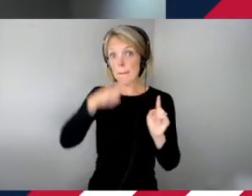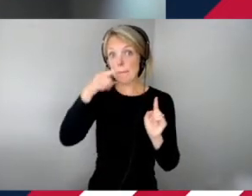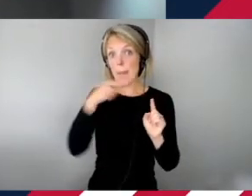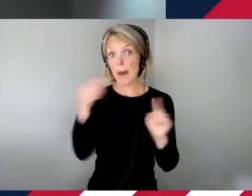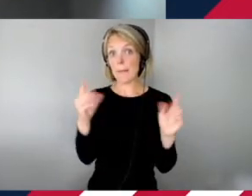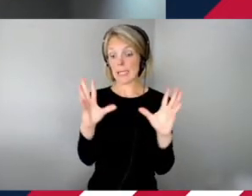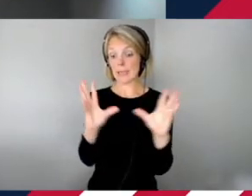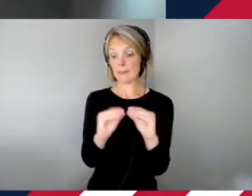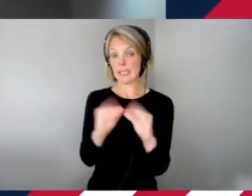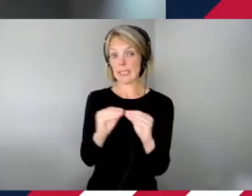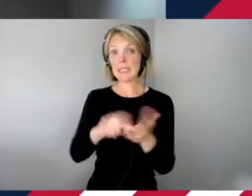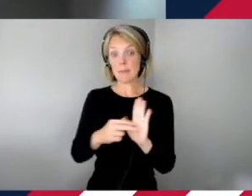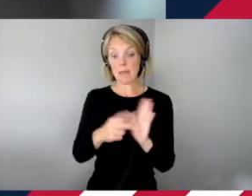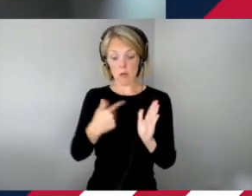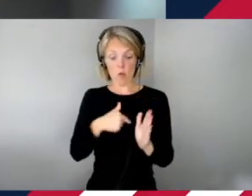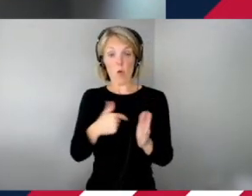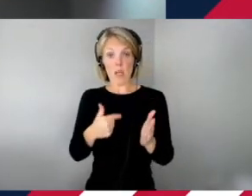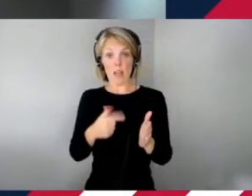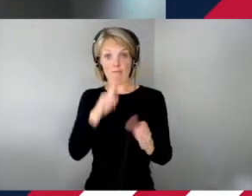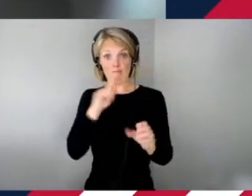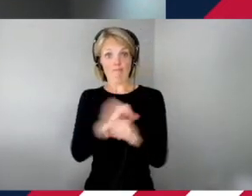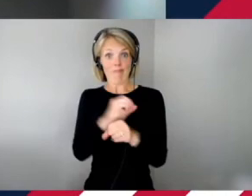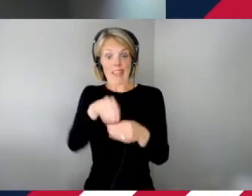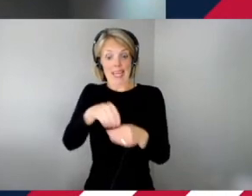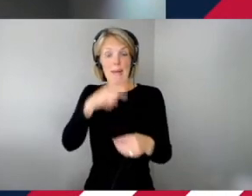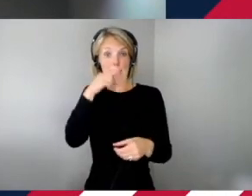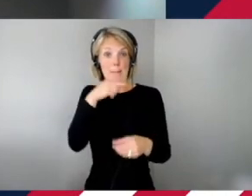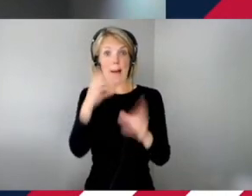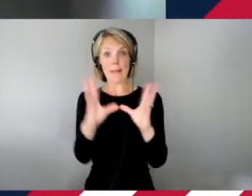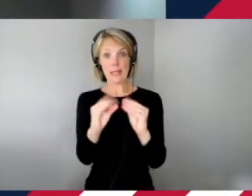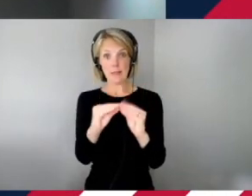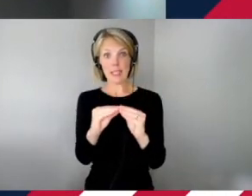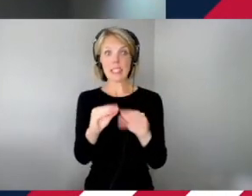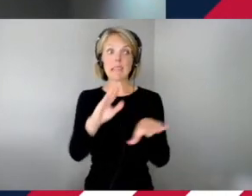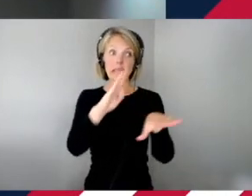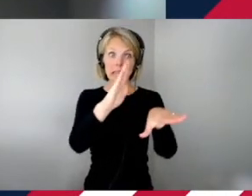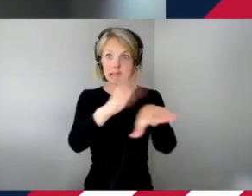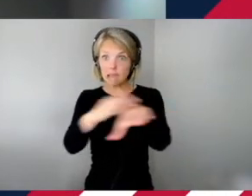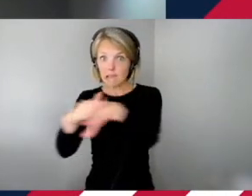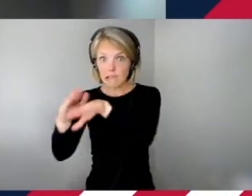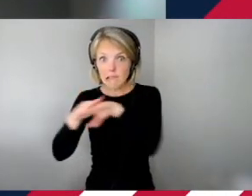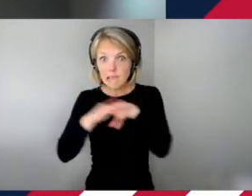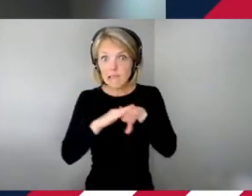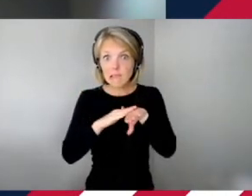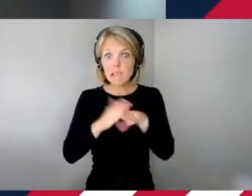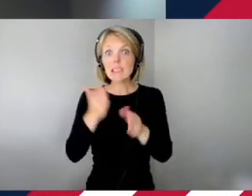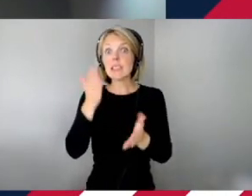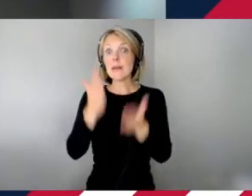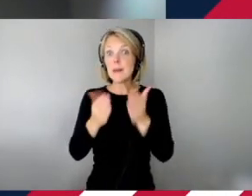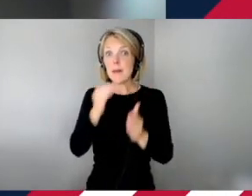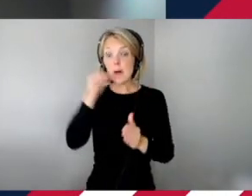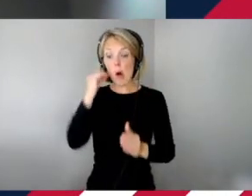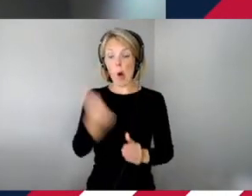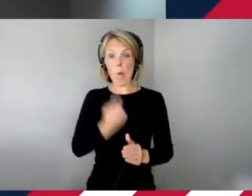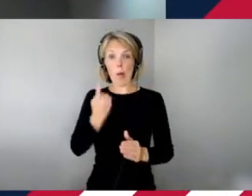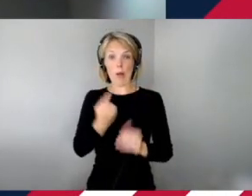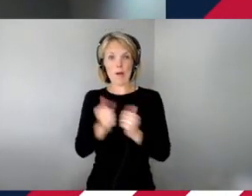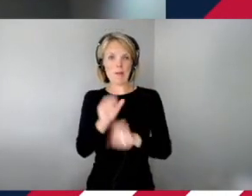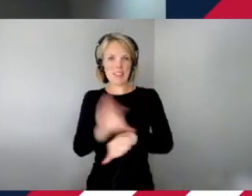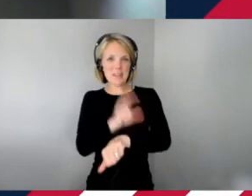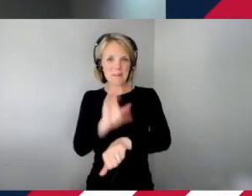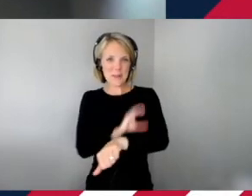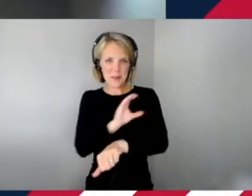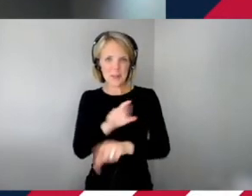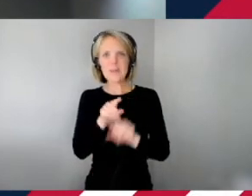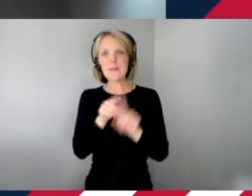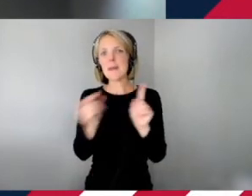we are in a public meeting. I caution you that you may be home alone with your computer,